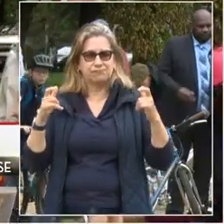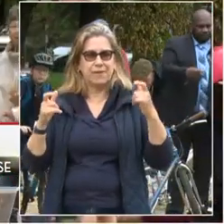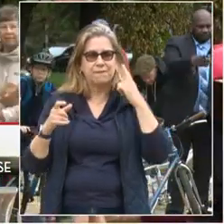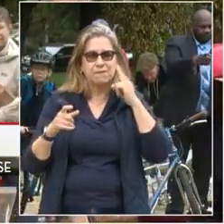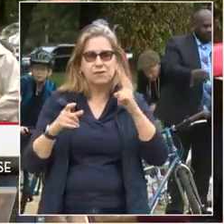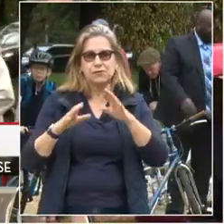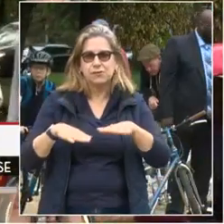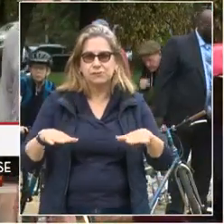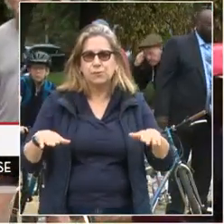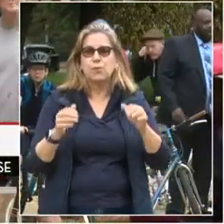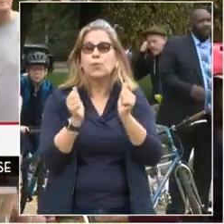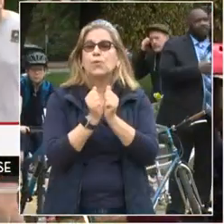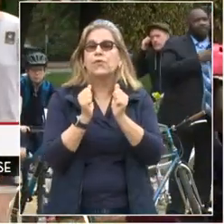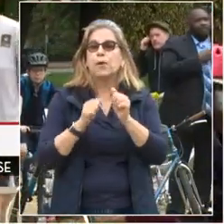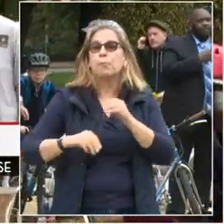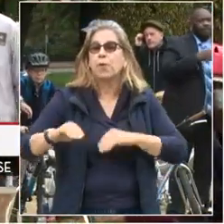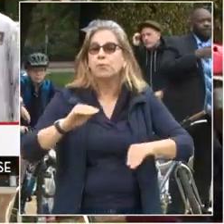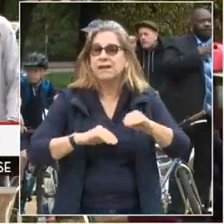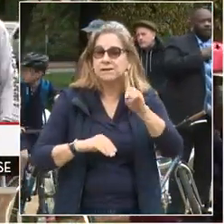much.